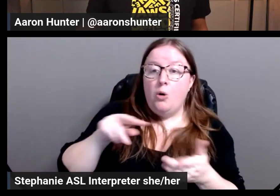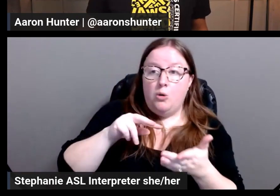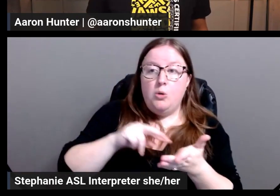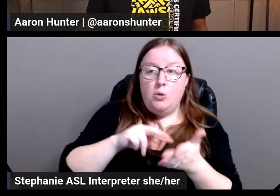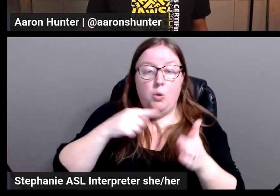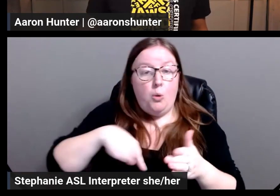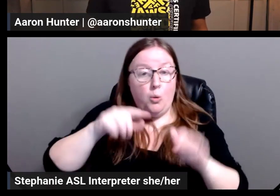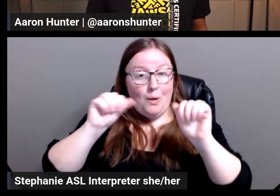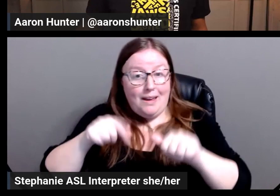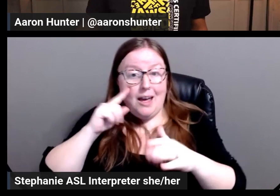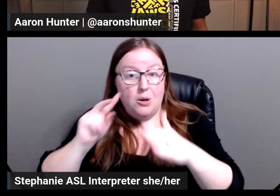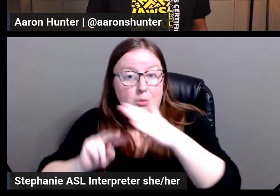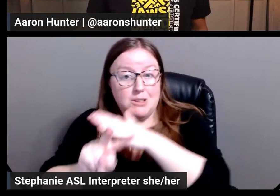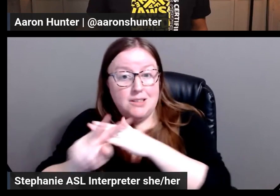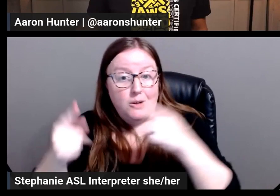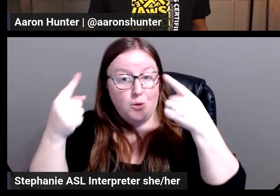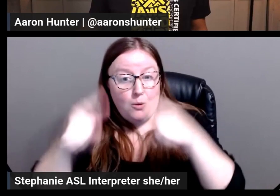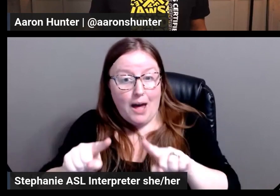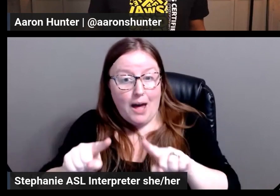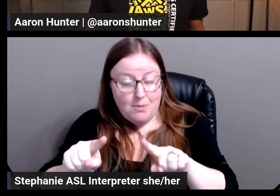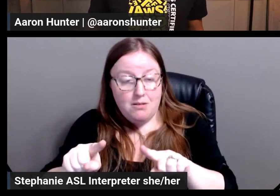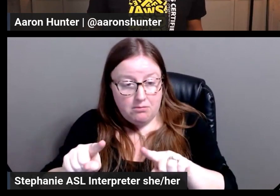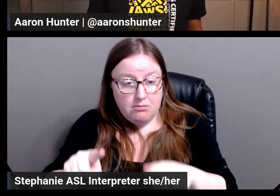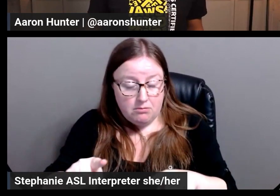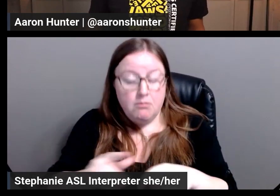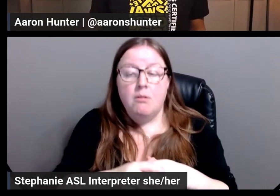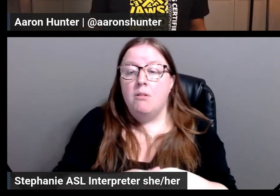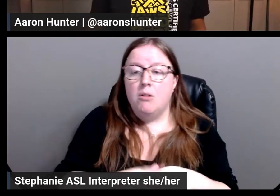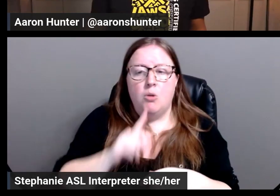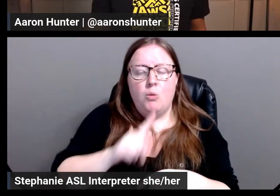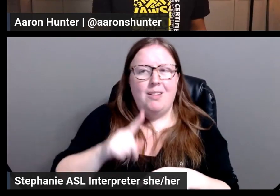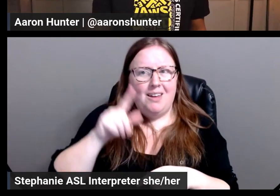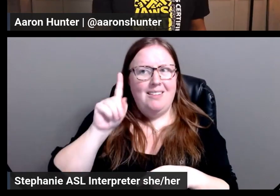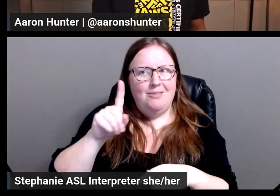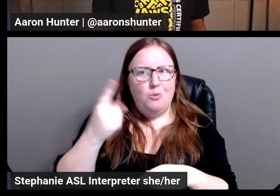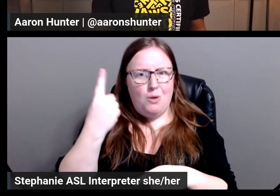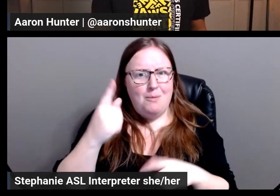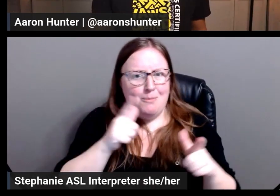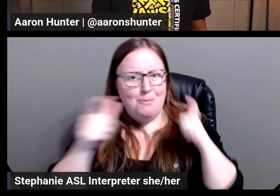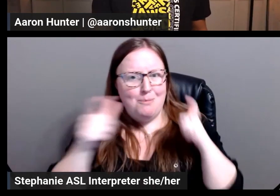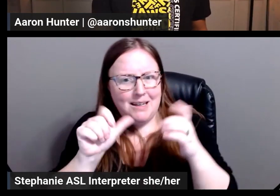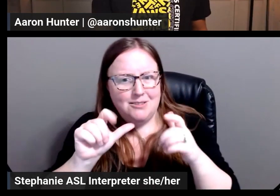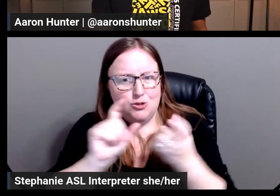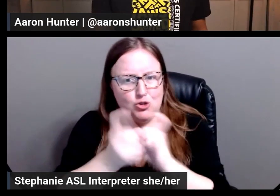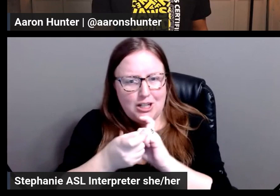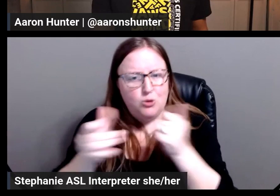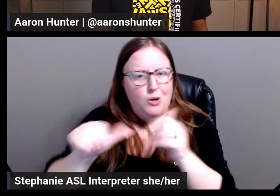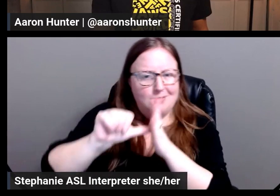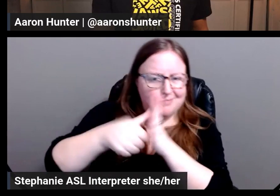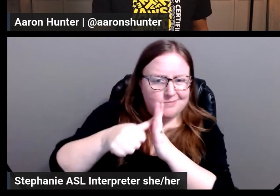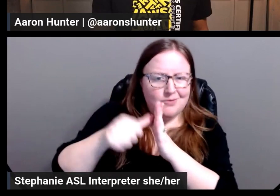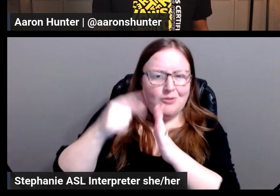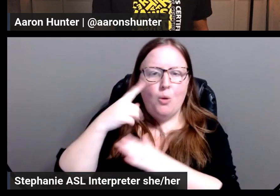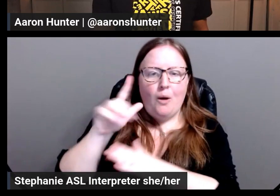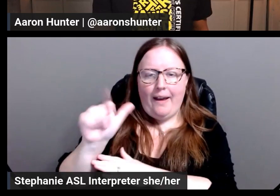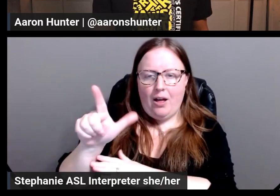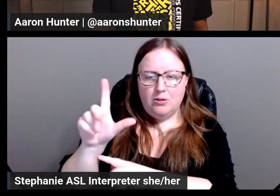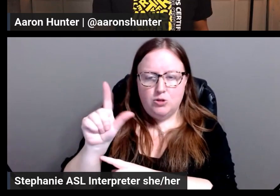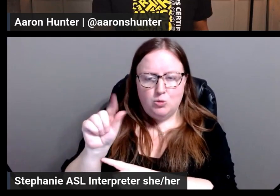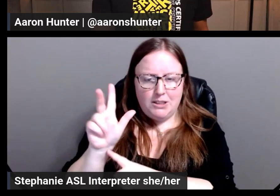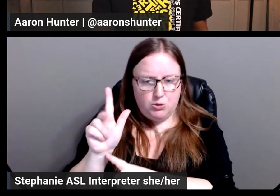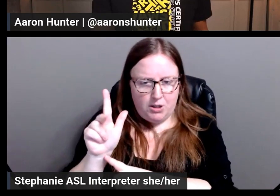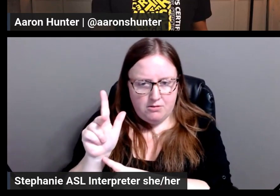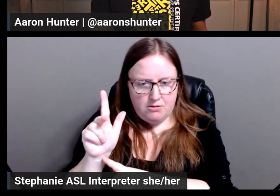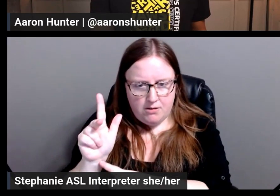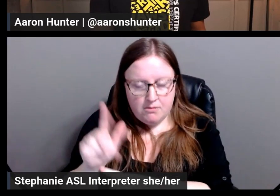of the uh, real changes that we wanted to emphasize with AL 2023. So an important thing